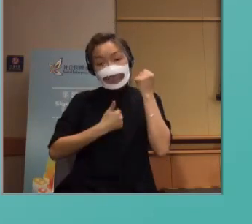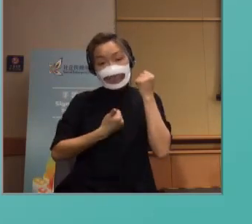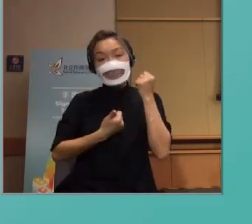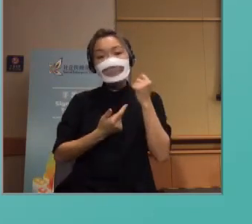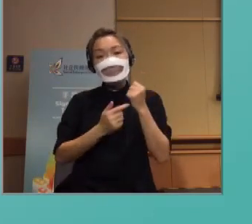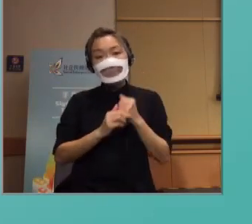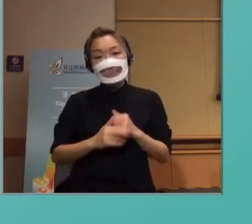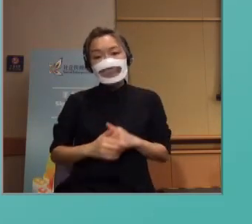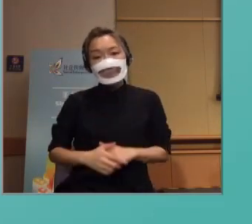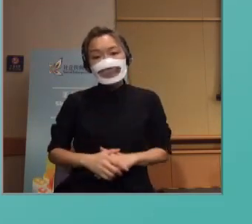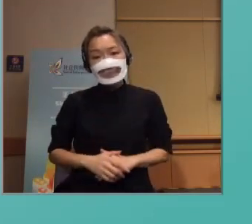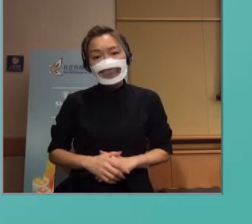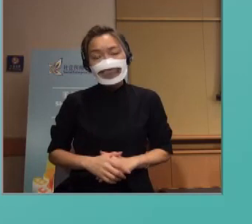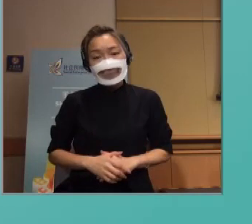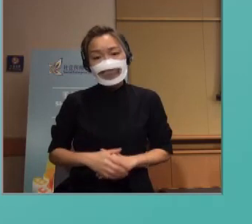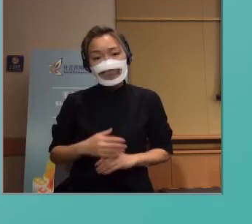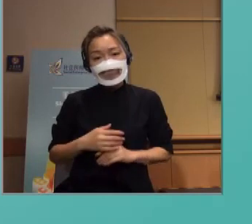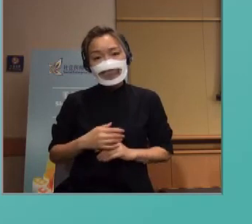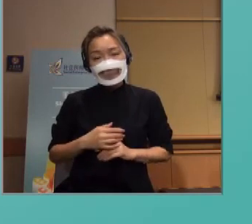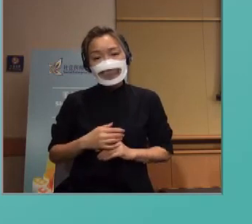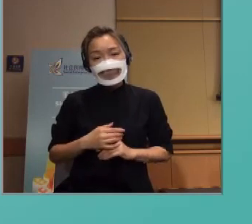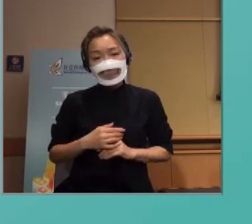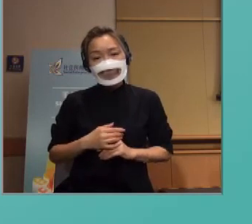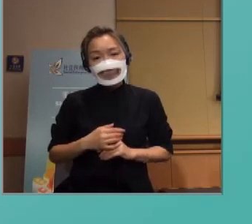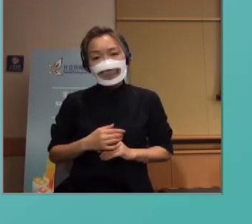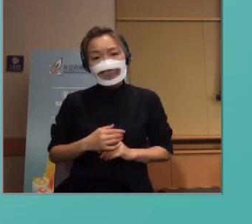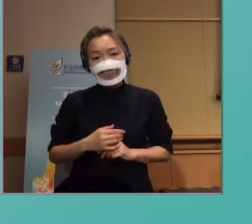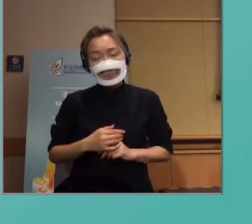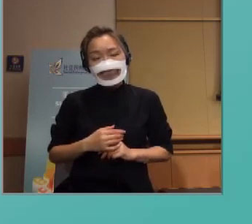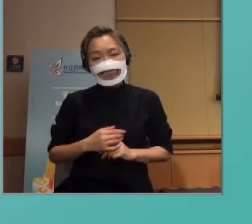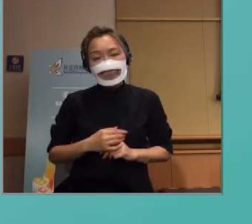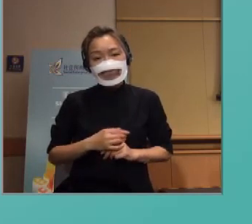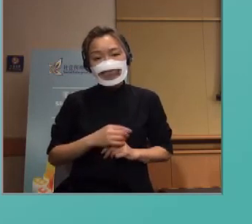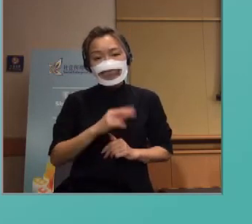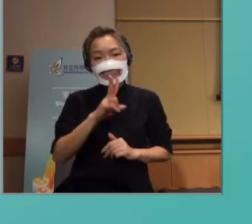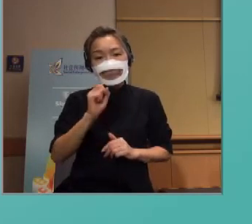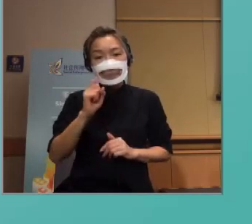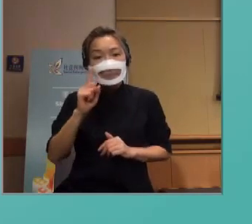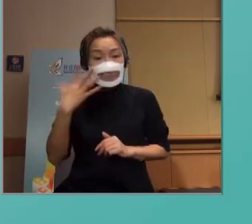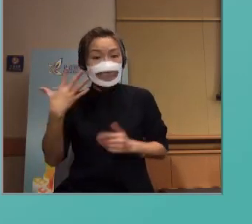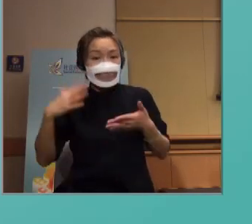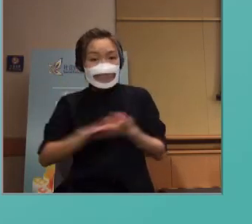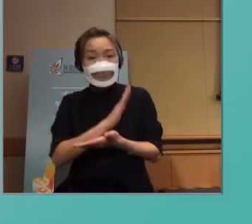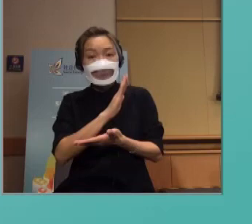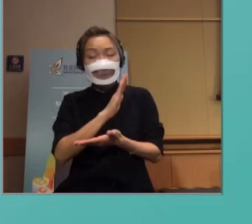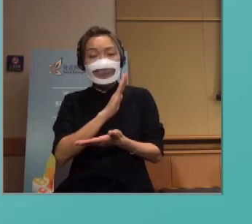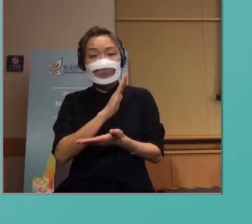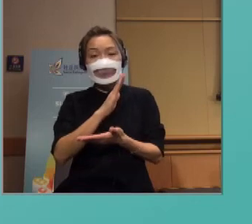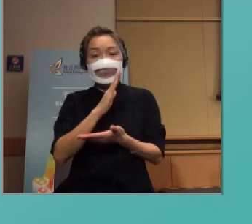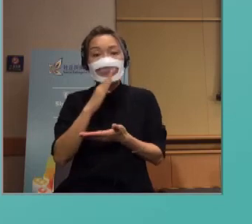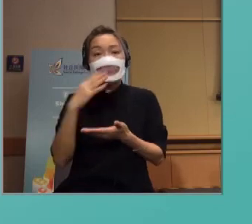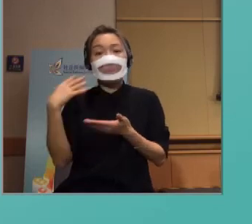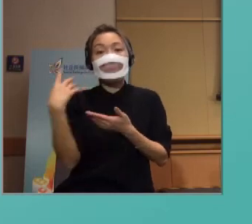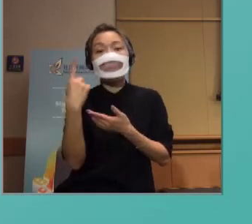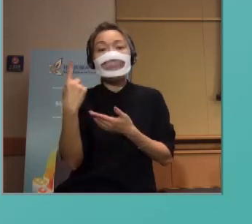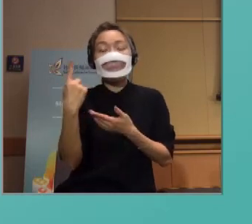very first crypto litigation back in 2015. Now, I understand a lot of people's frustration with missing out on opportunities